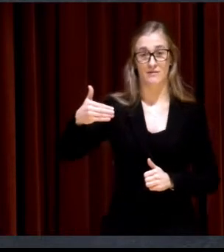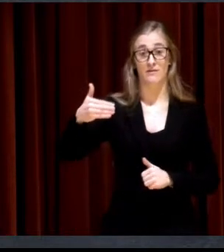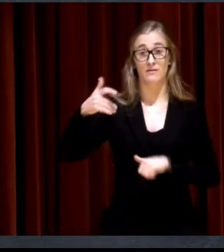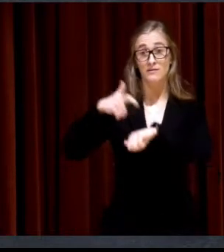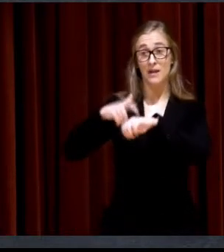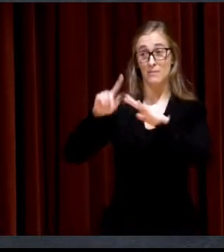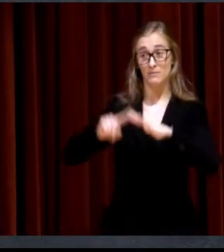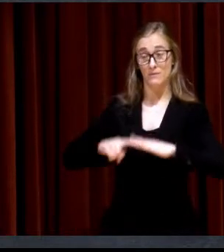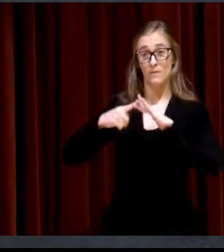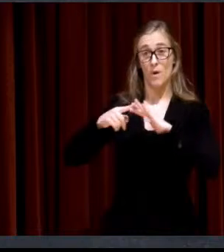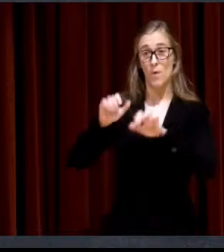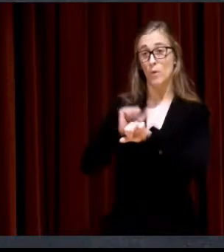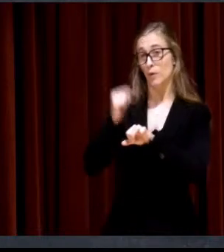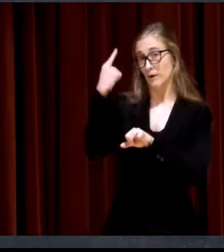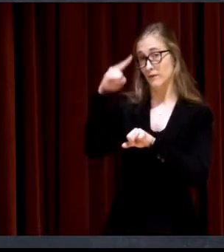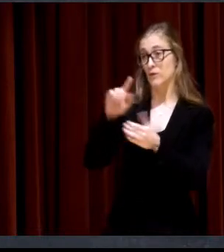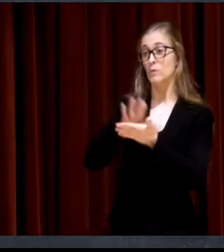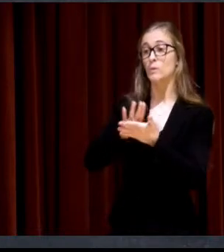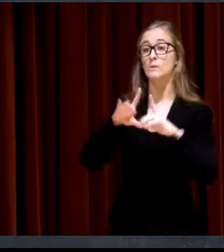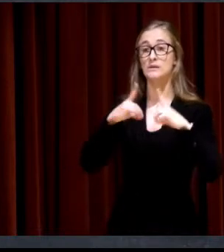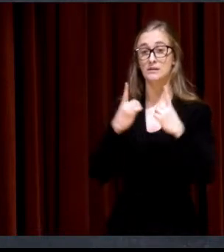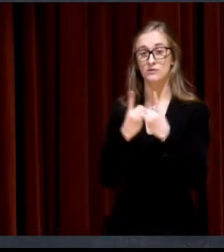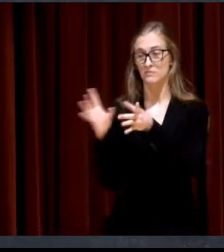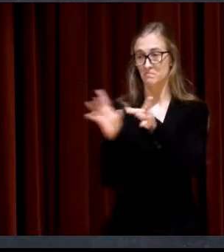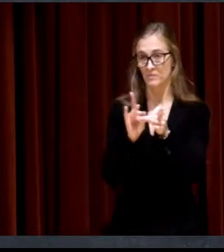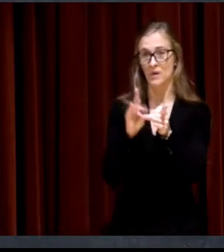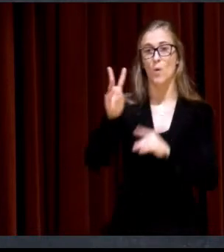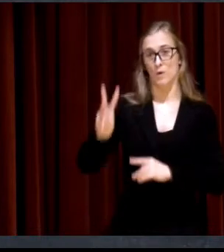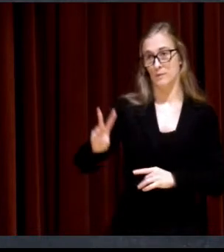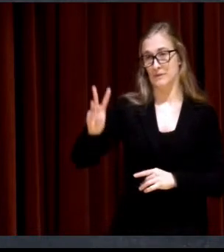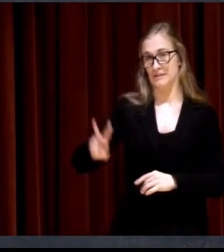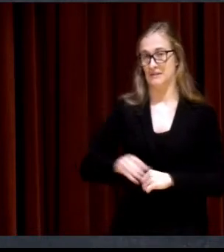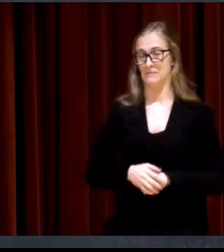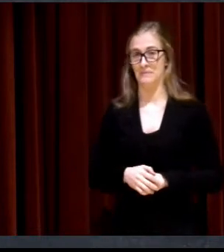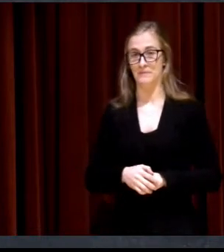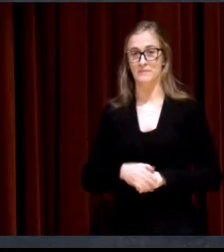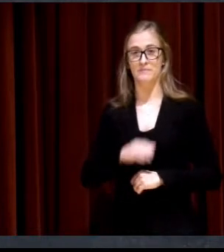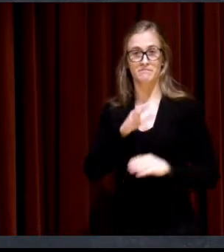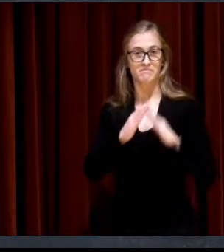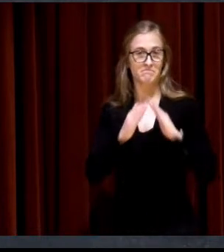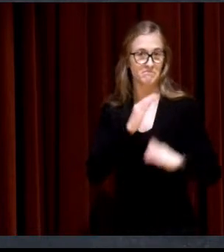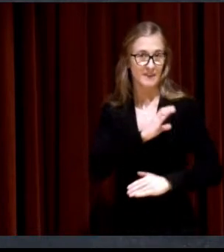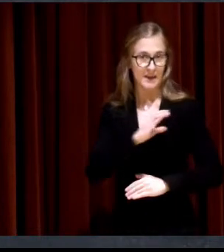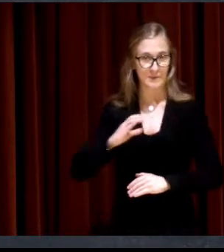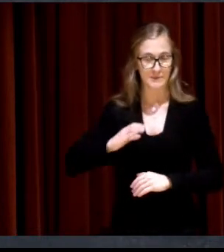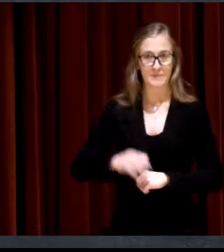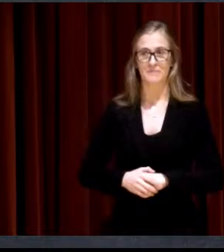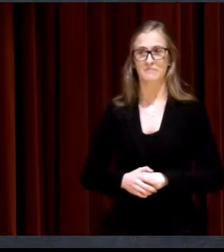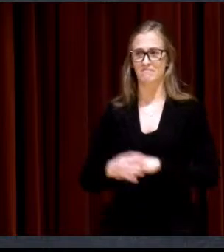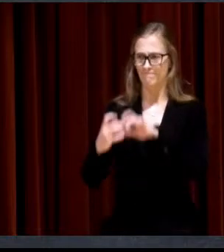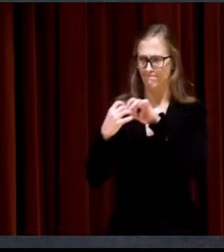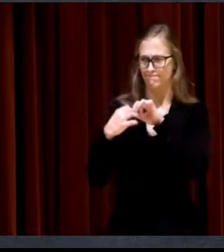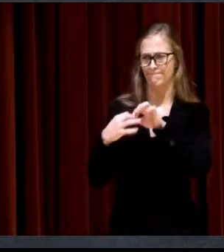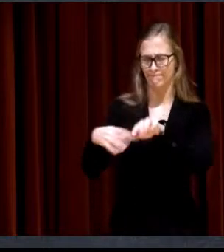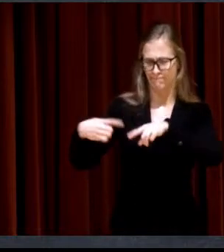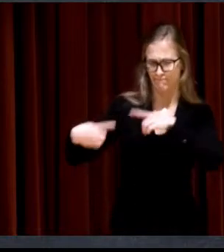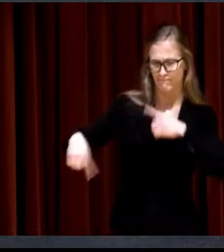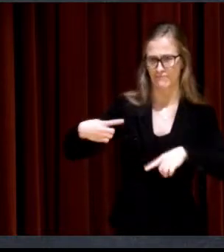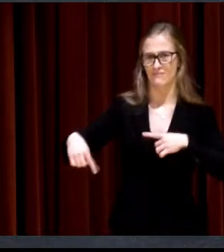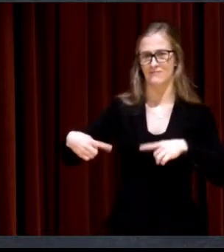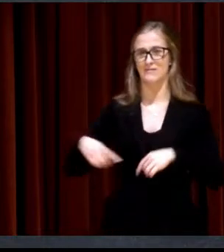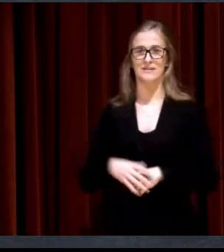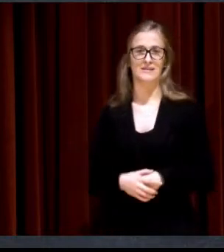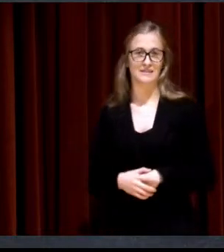working for the district, it was connected to the city of Wilmington, city council. He used to always argue, I guess I can